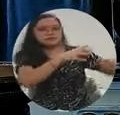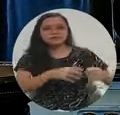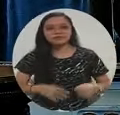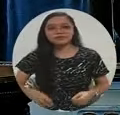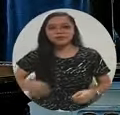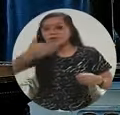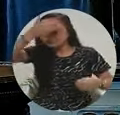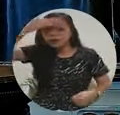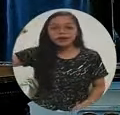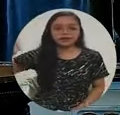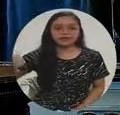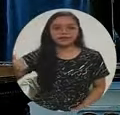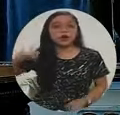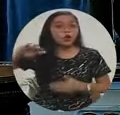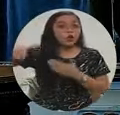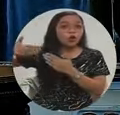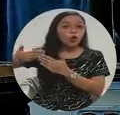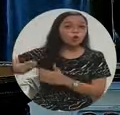Behind me,